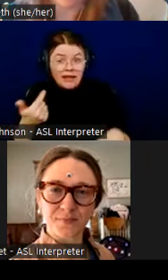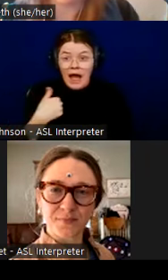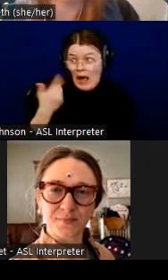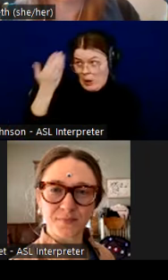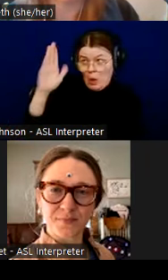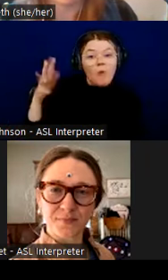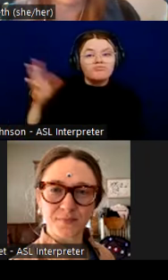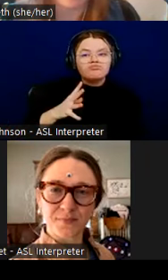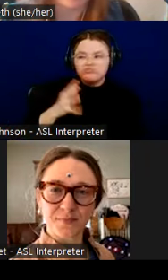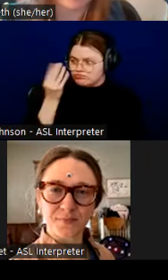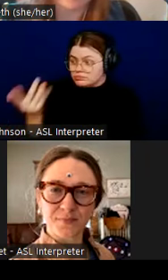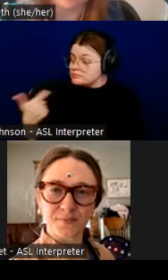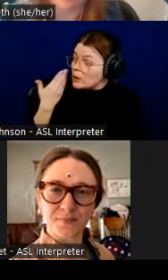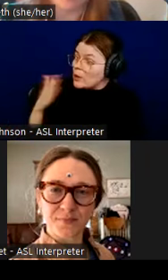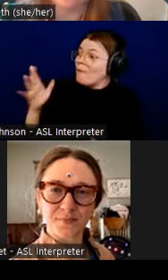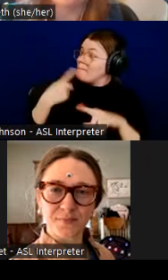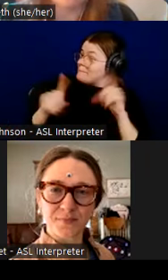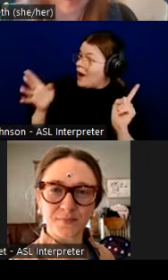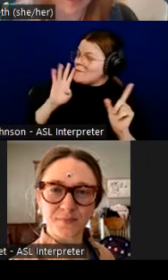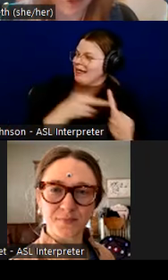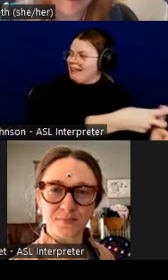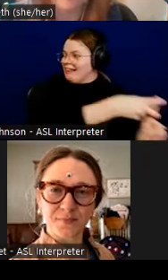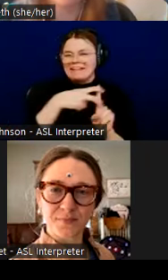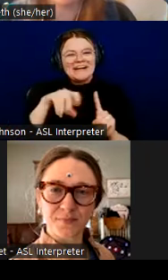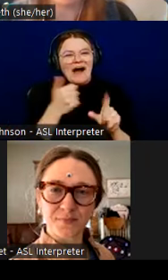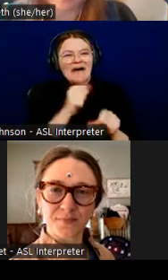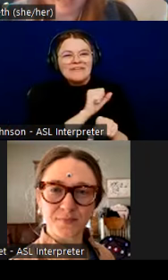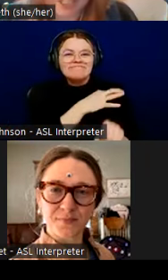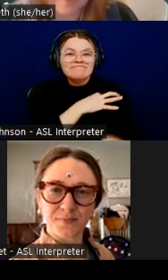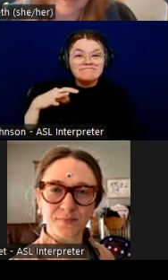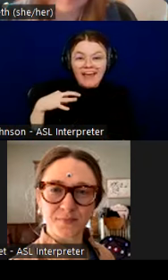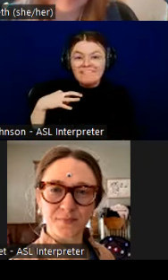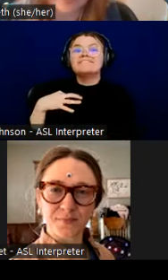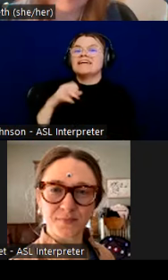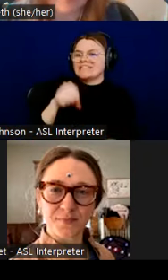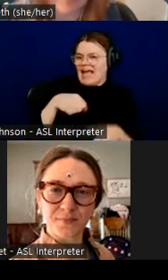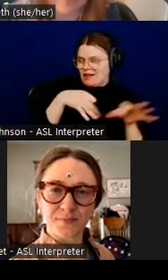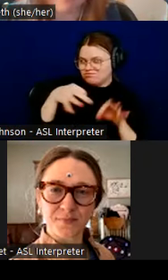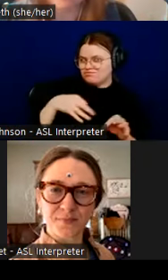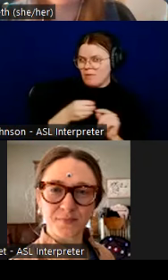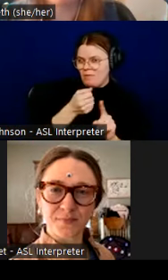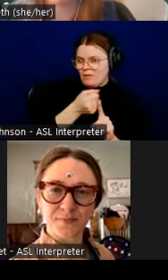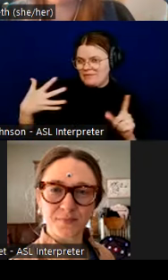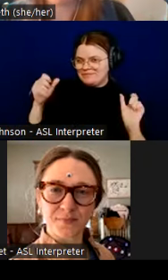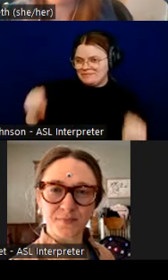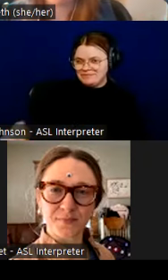need to do next is bring in a colleague or a friend who does know and can share that information with the